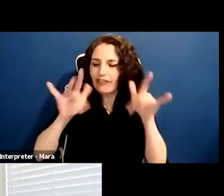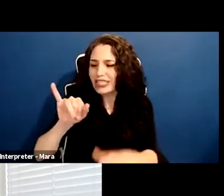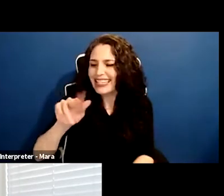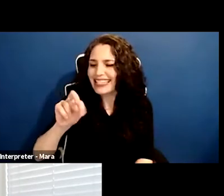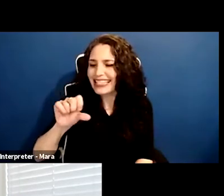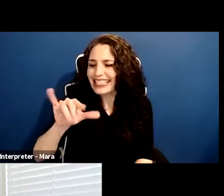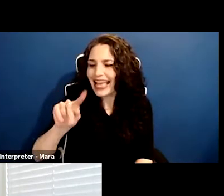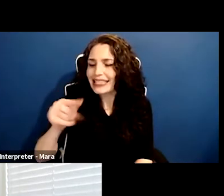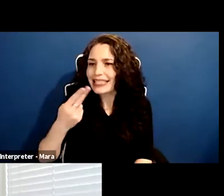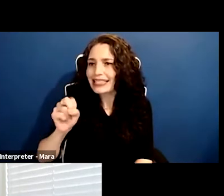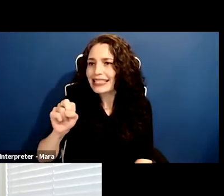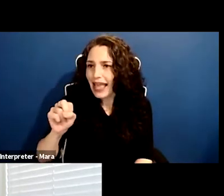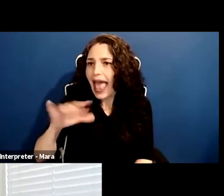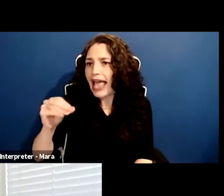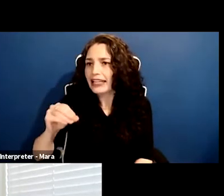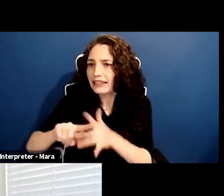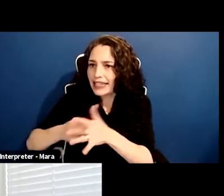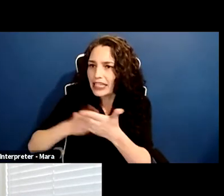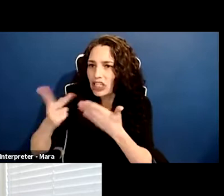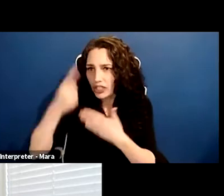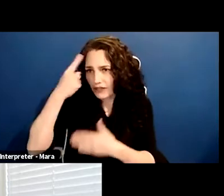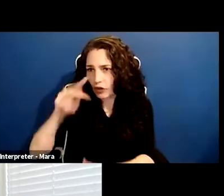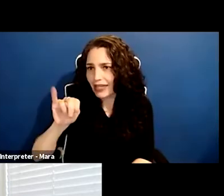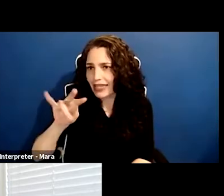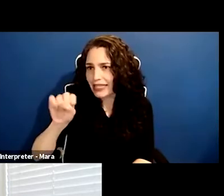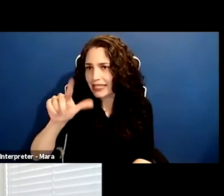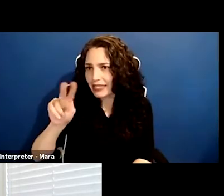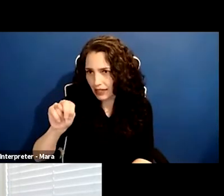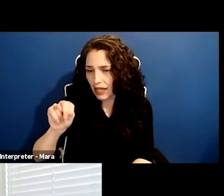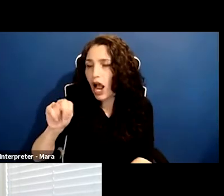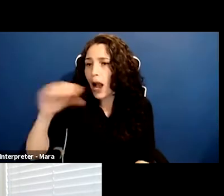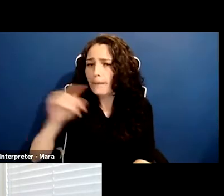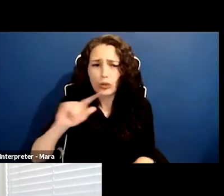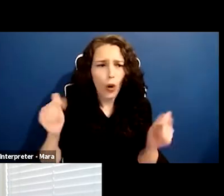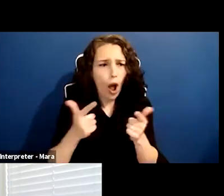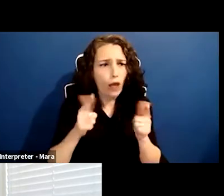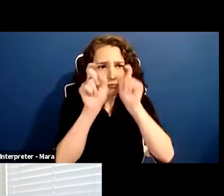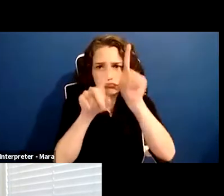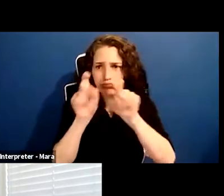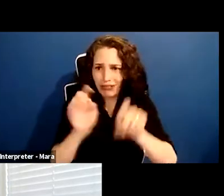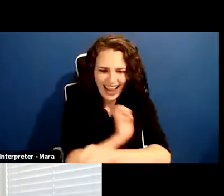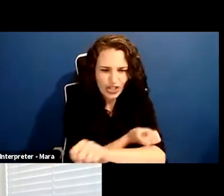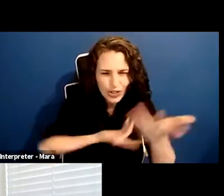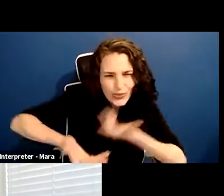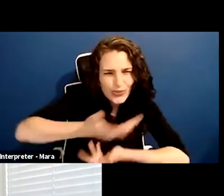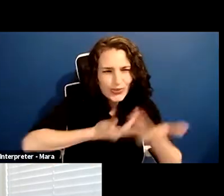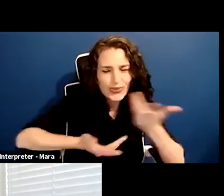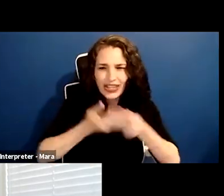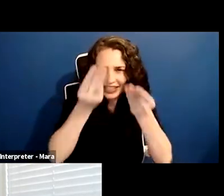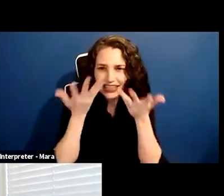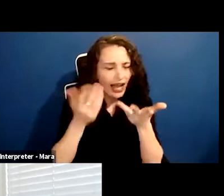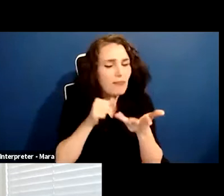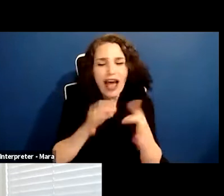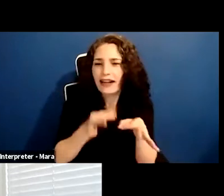and Initiatives for the Nielsen Company. And so with all these questions and energies around this, let me no longer